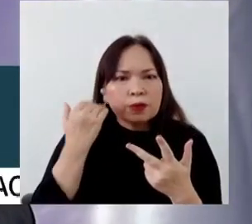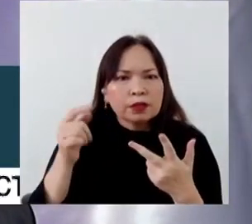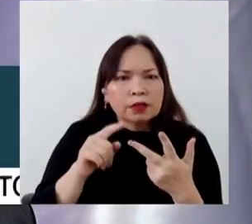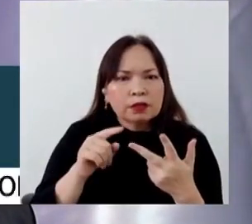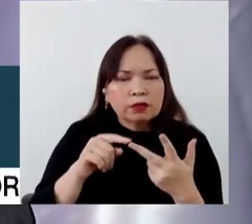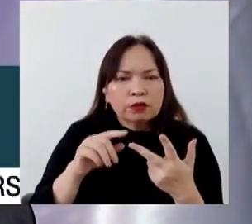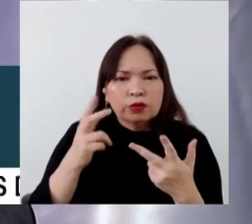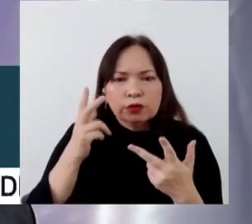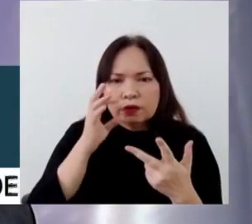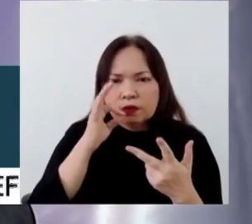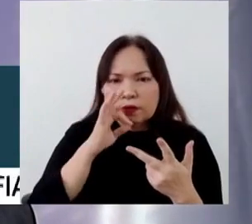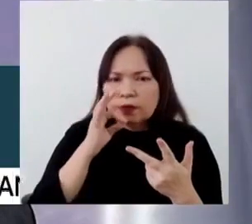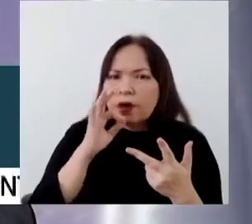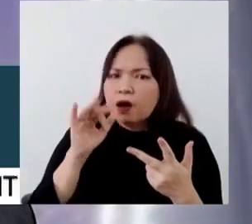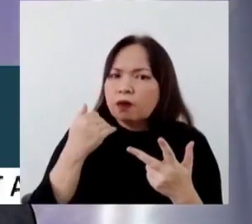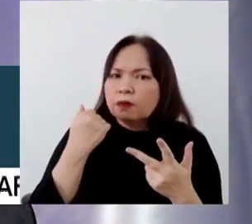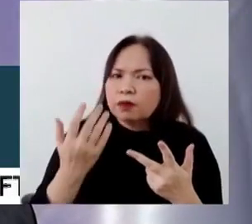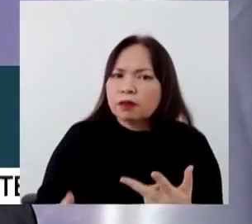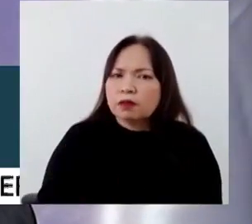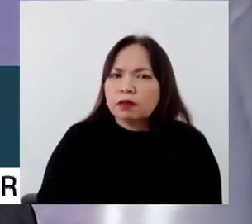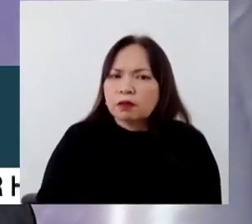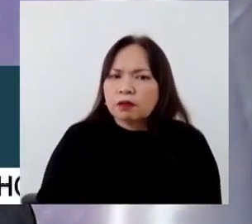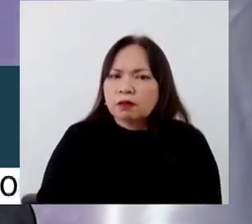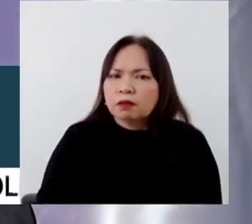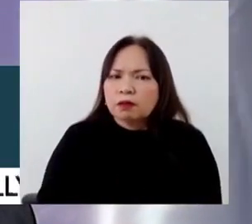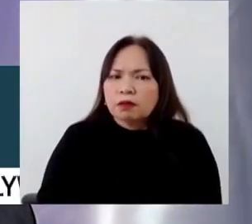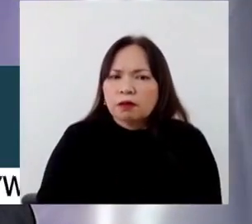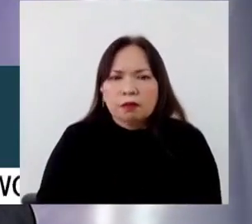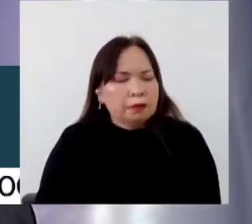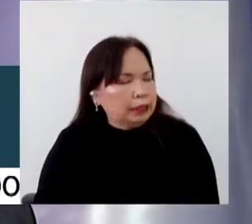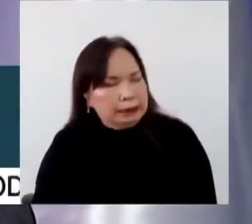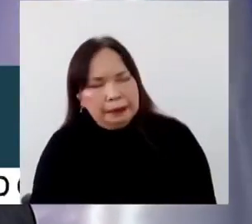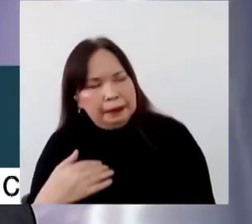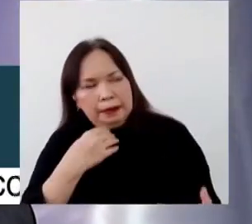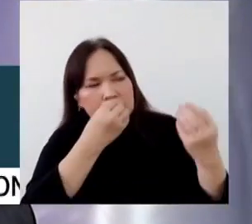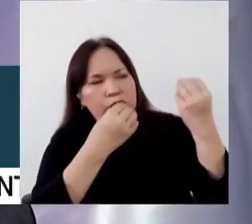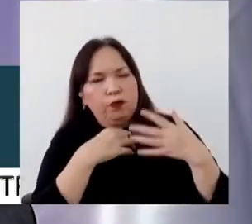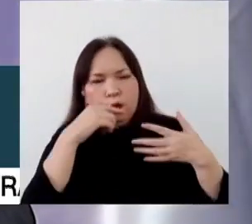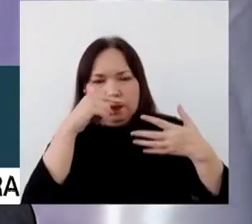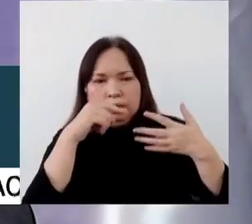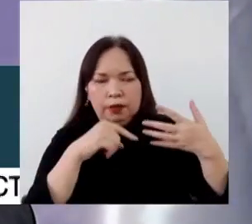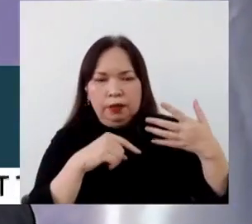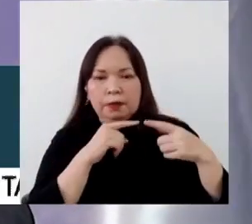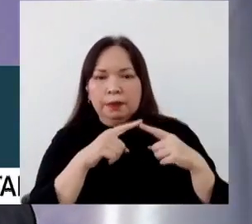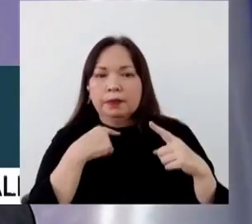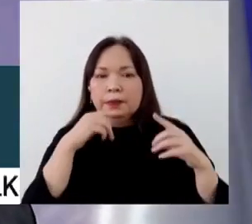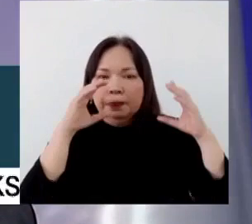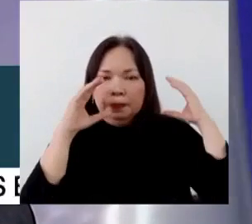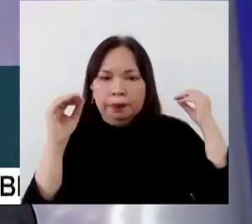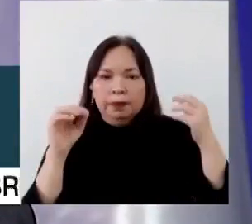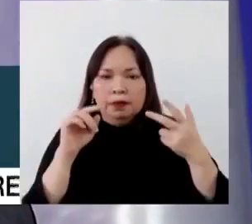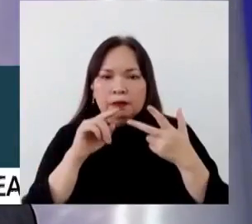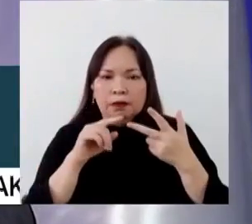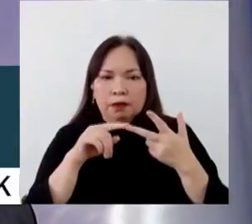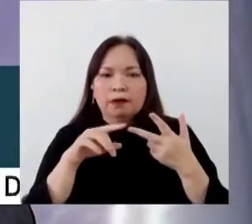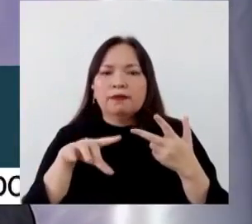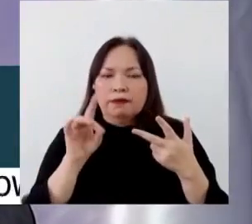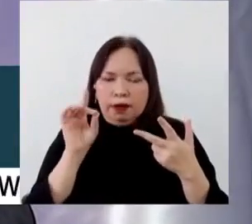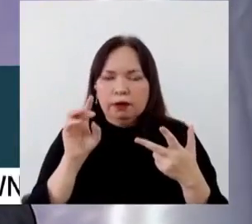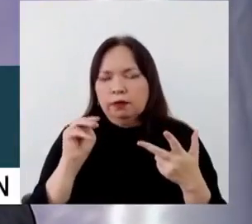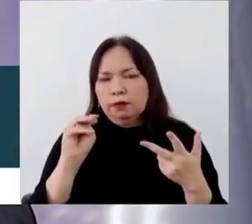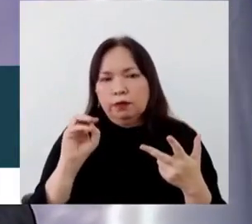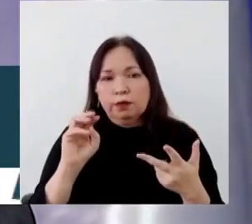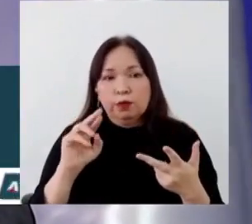niya? No, I myself don't have that information. Just the embassy said that the morgue and